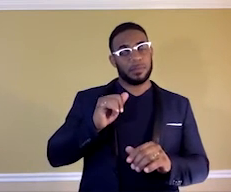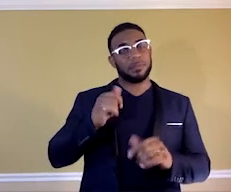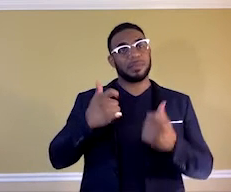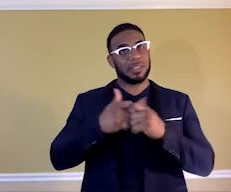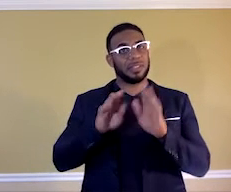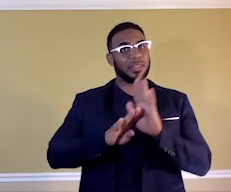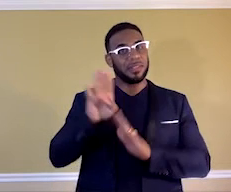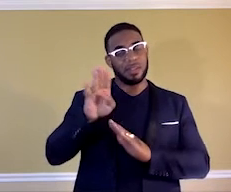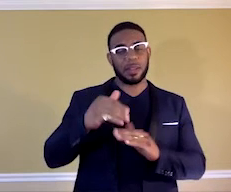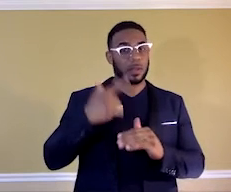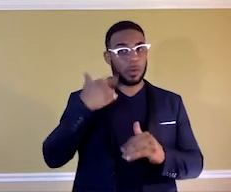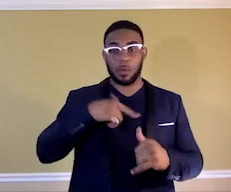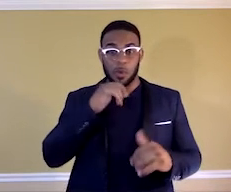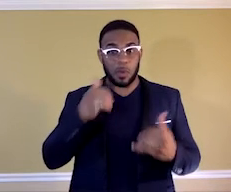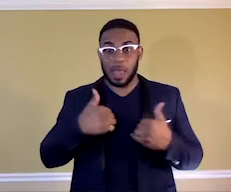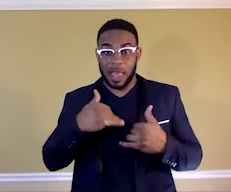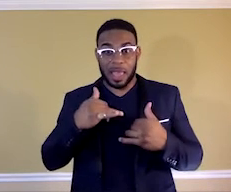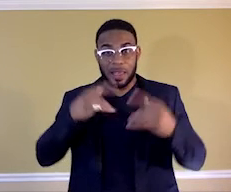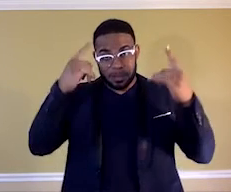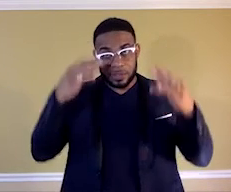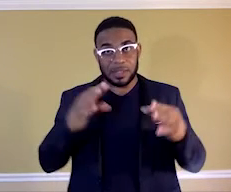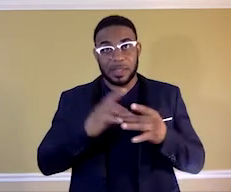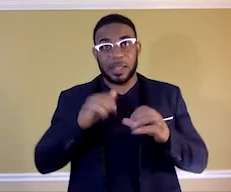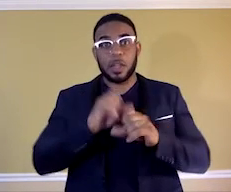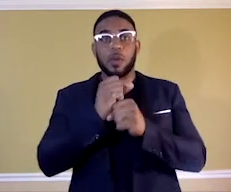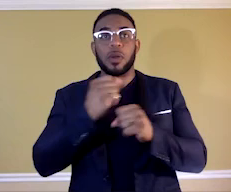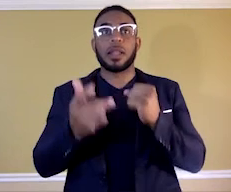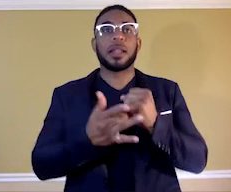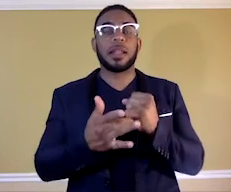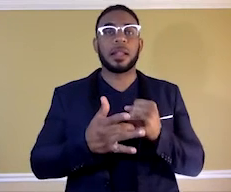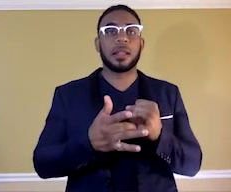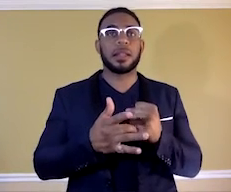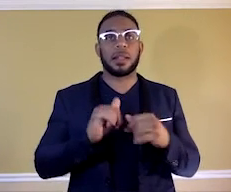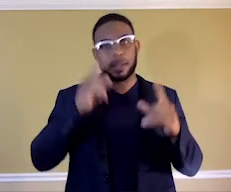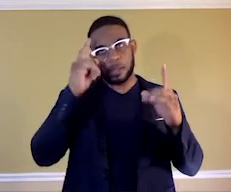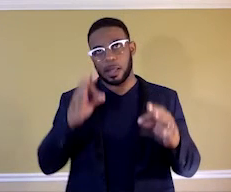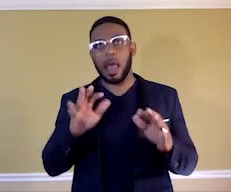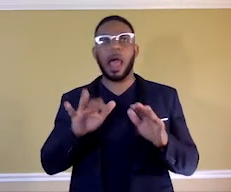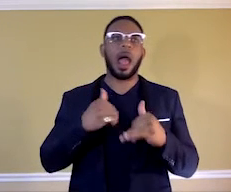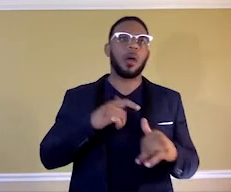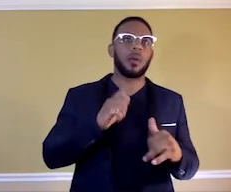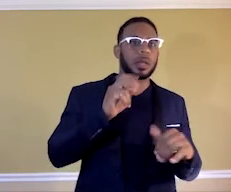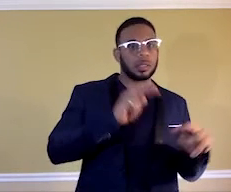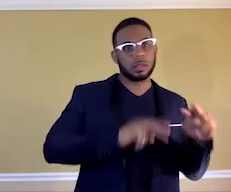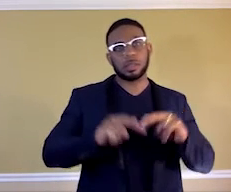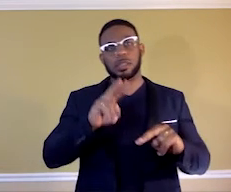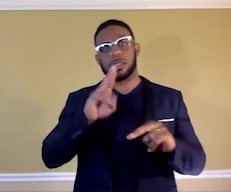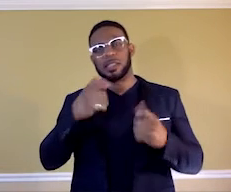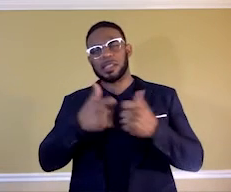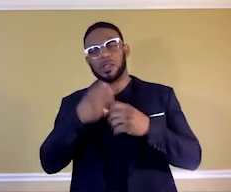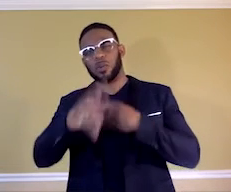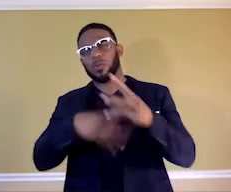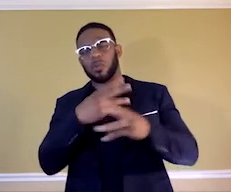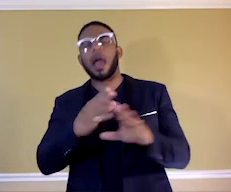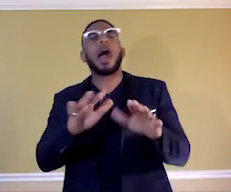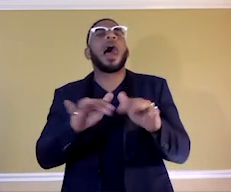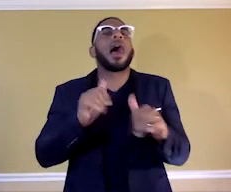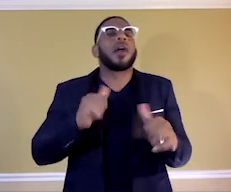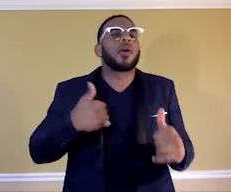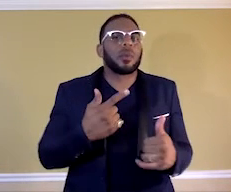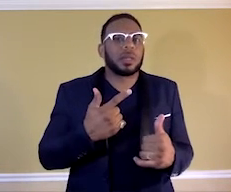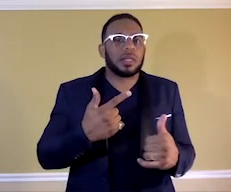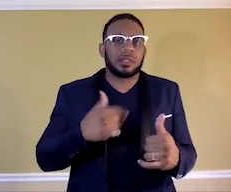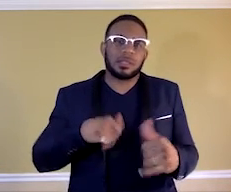advancements. Because we don't have a say in creating the technology that decides how we navigate the digital world. How can we